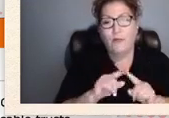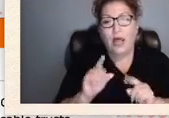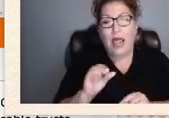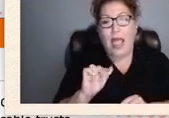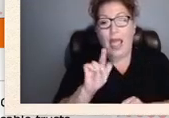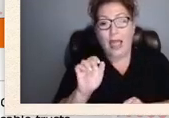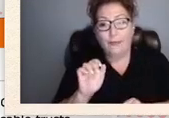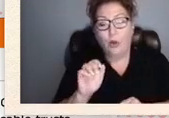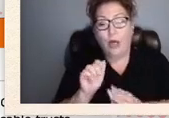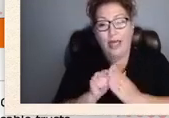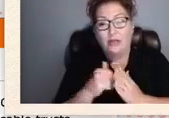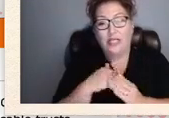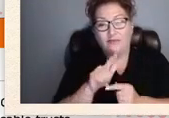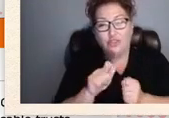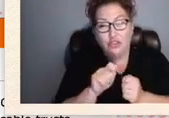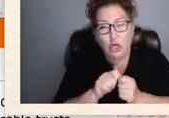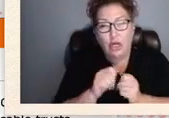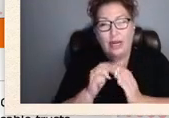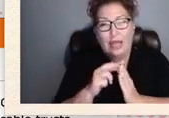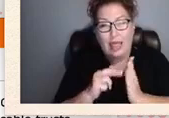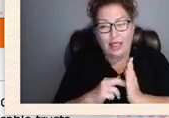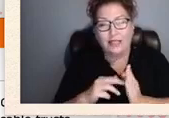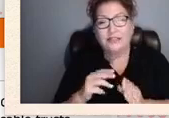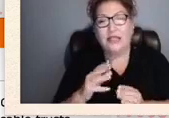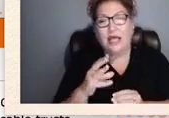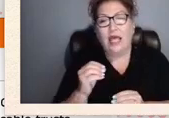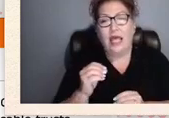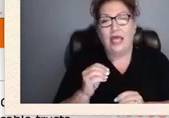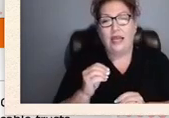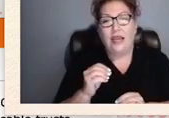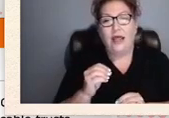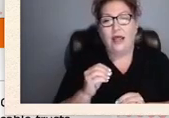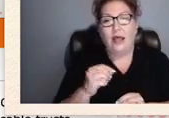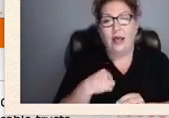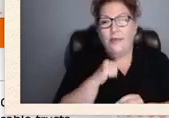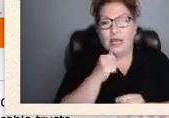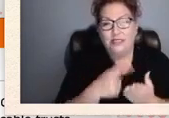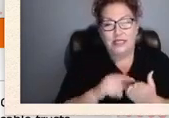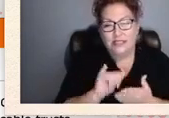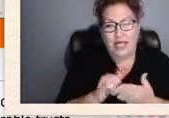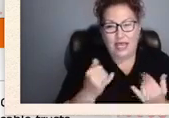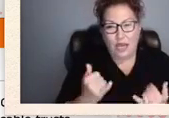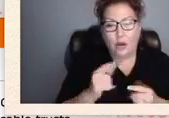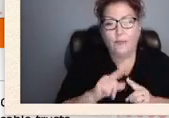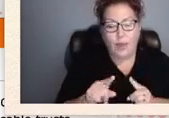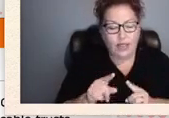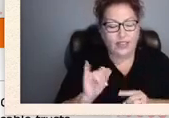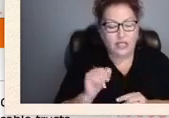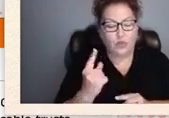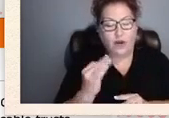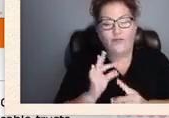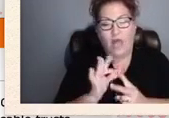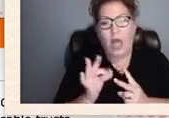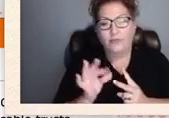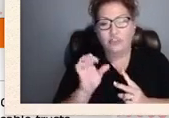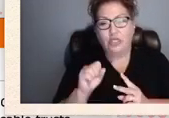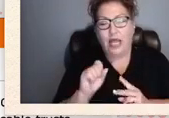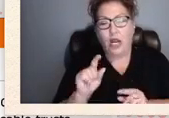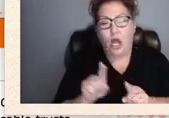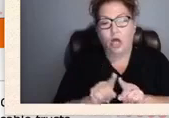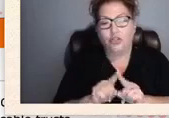guidelines, and I didn't discuss that much here, but that's one of the options you can also look into